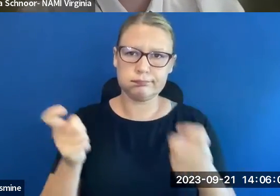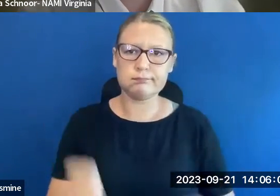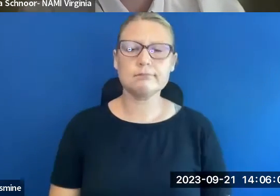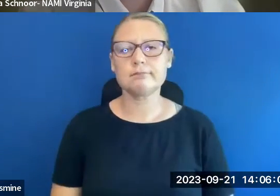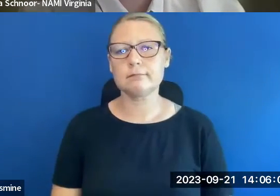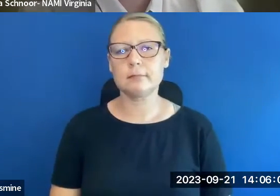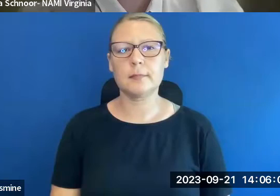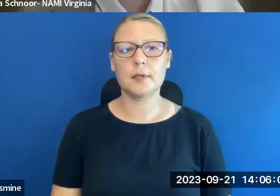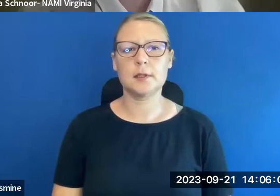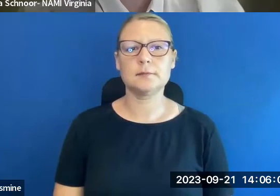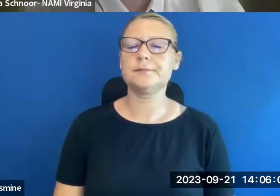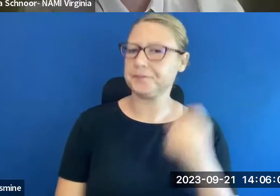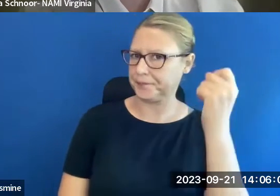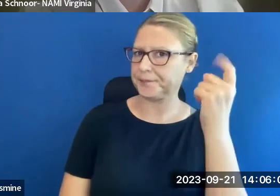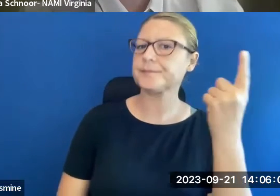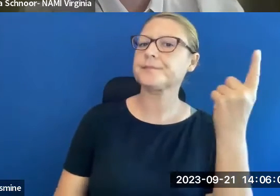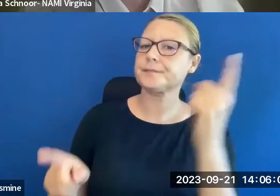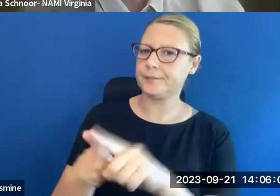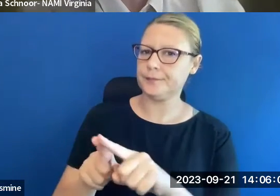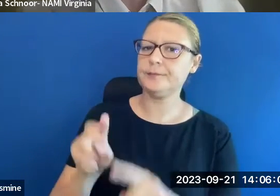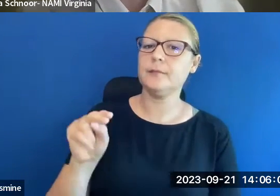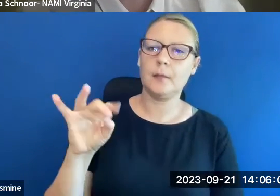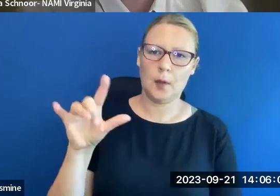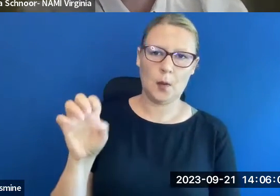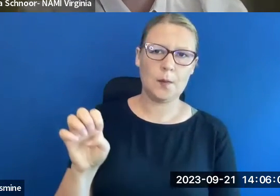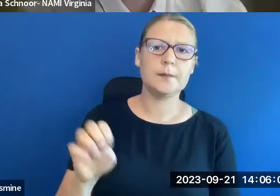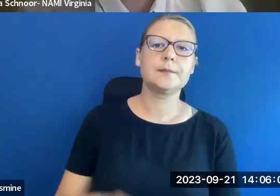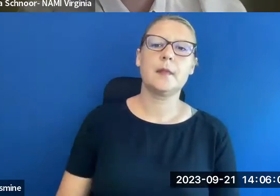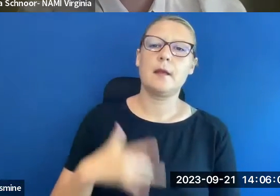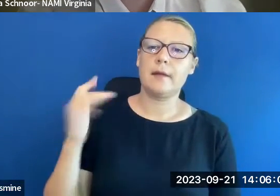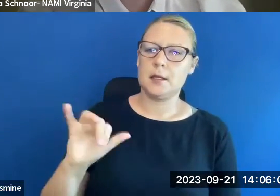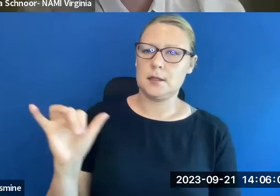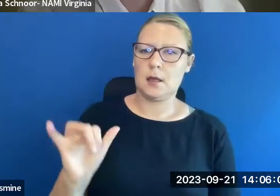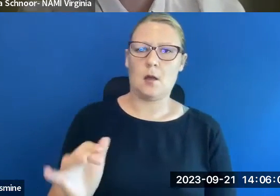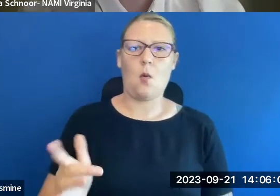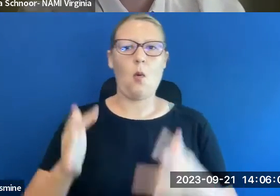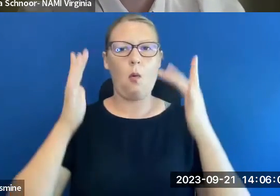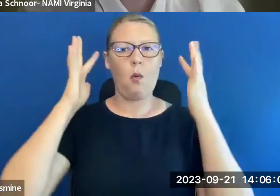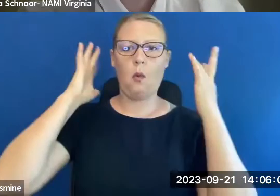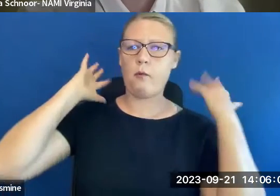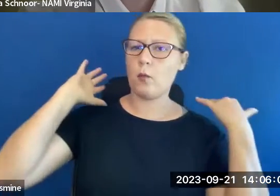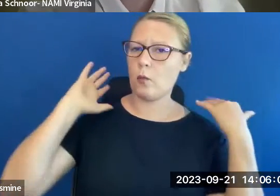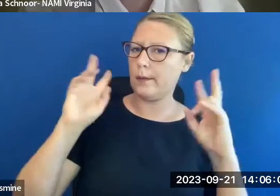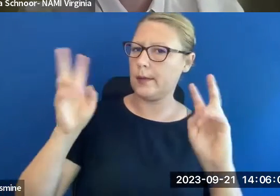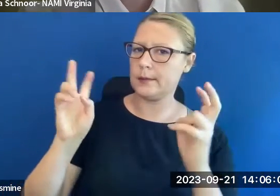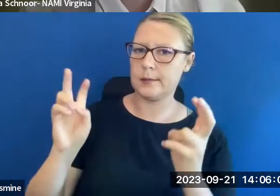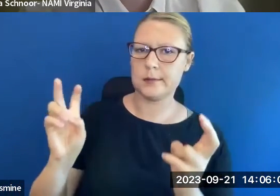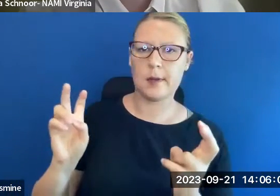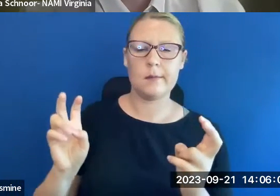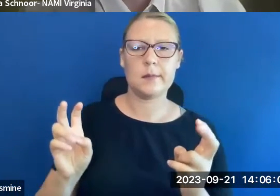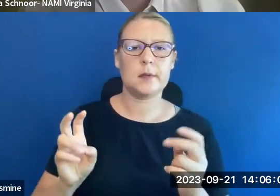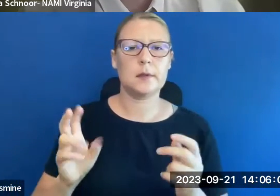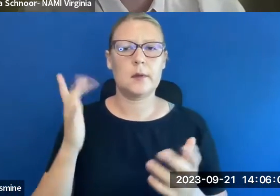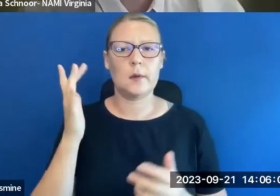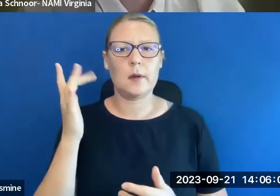I completely agree with you, Nicole. I think it feels like an overwhelming topic to tackle because there aren't